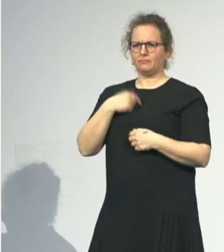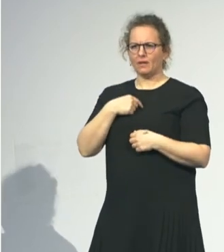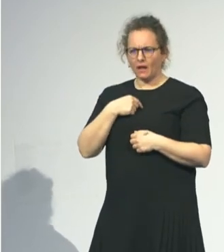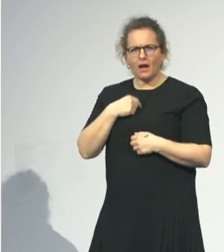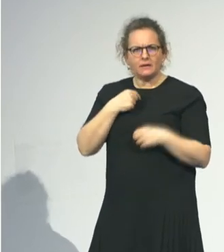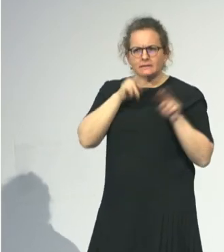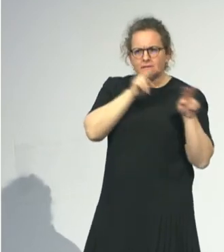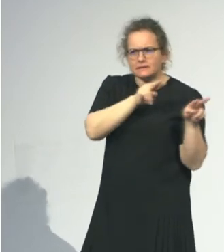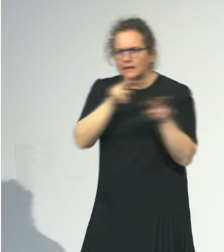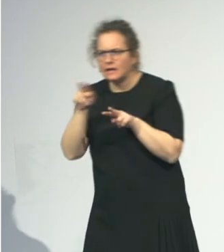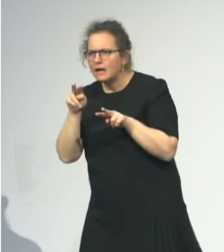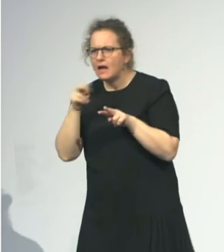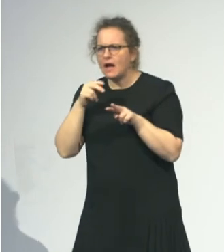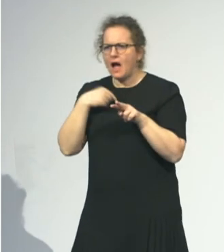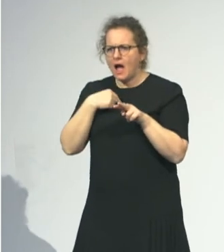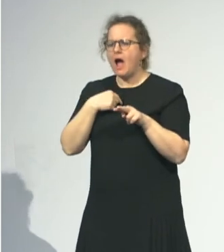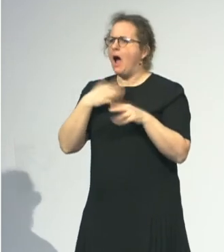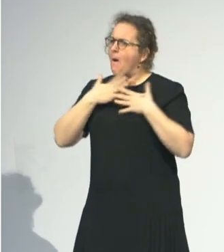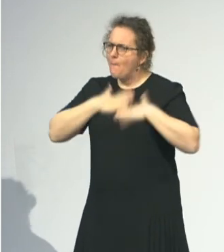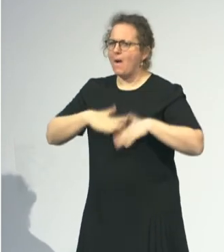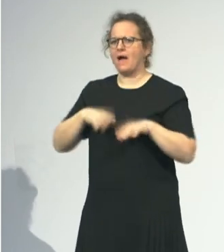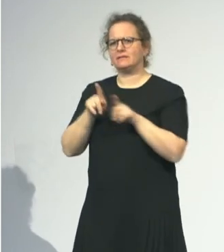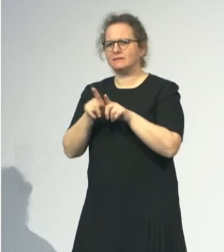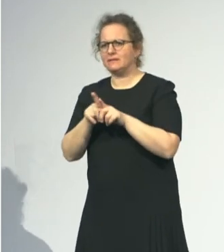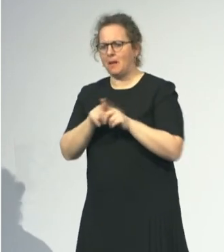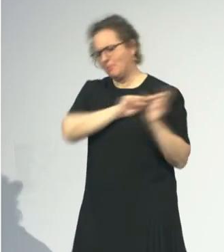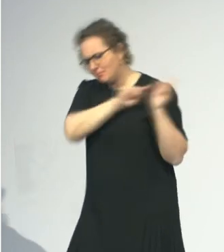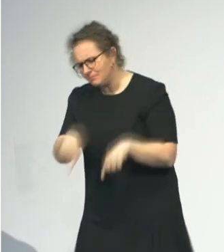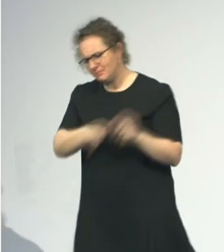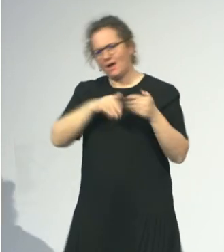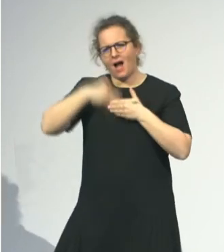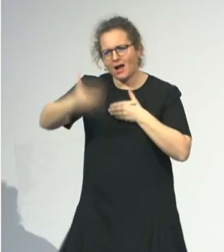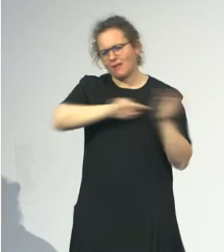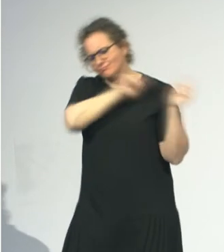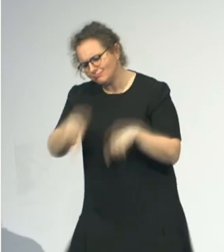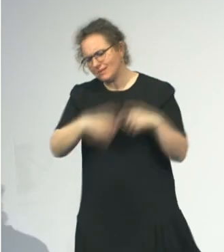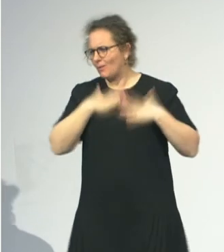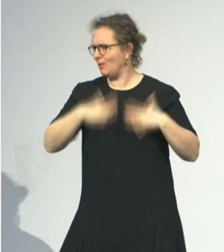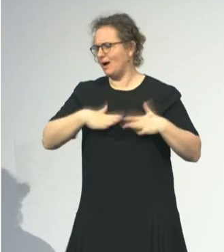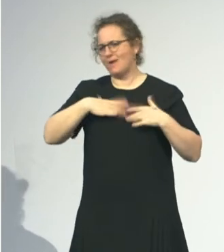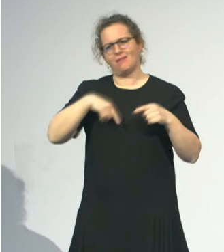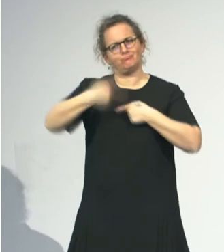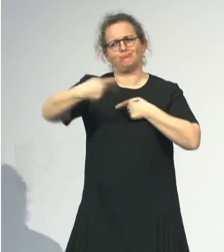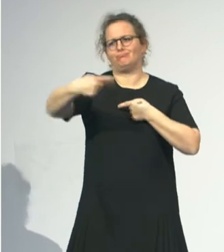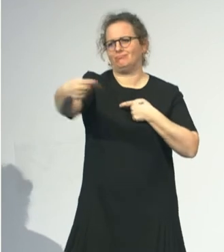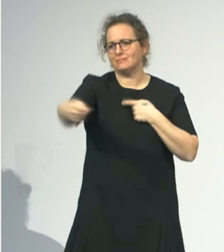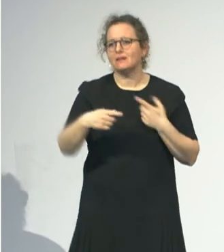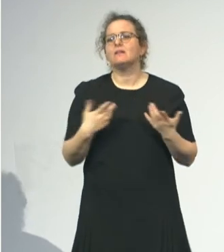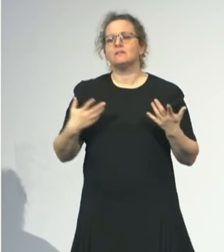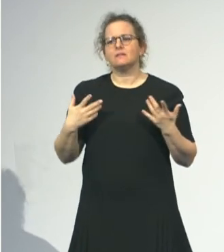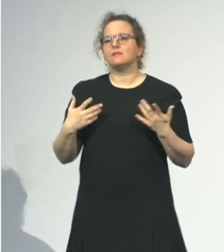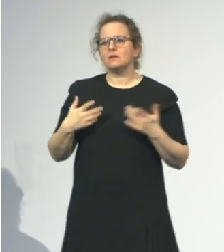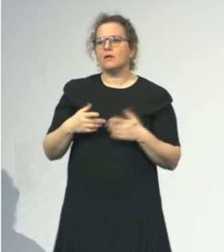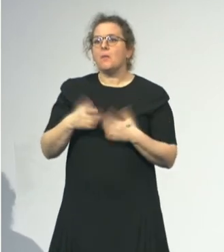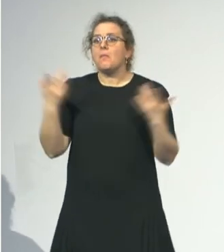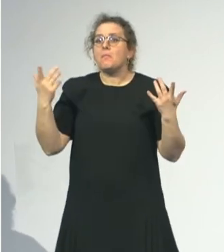because much. Because it's so important. As we are an NGO without any kind of financial